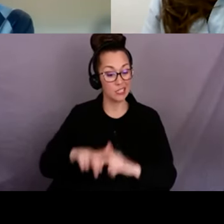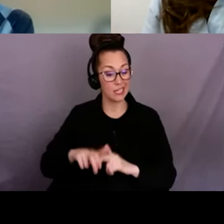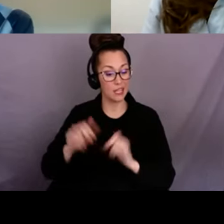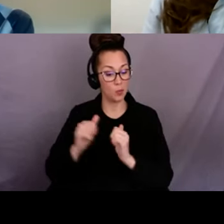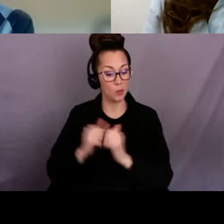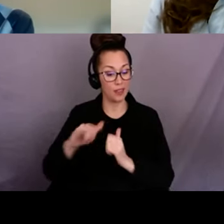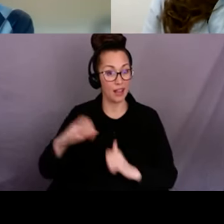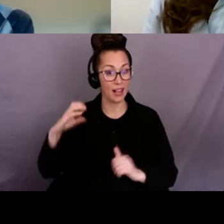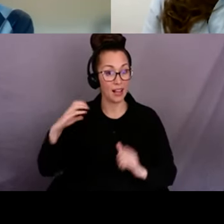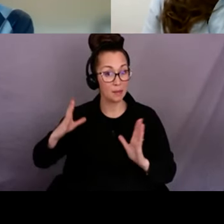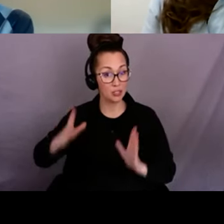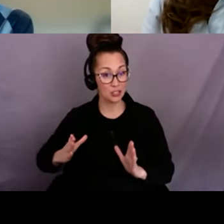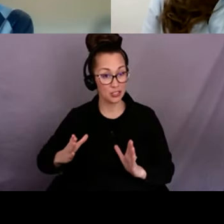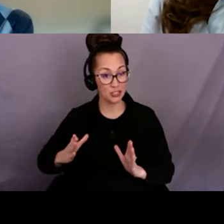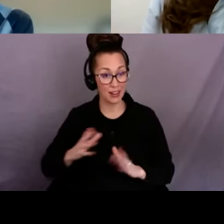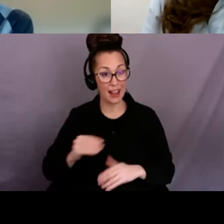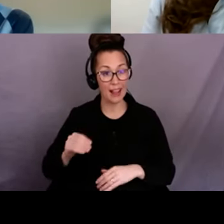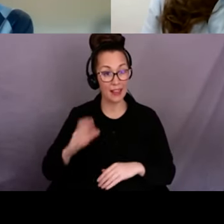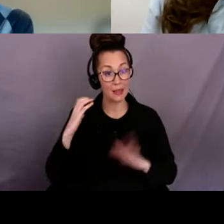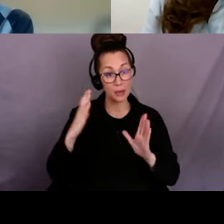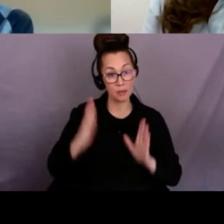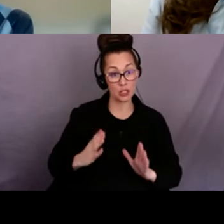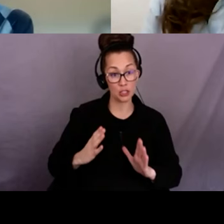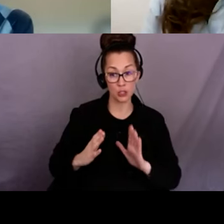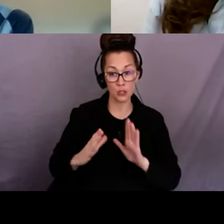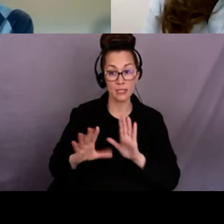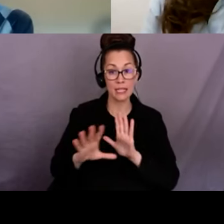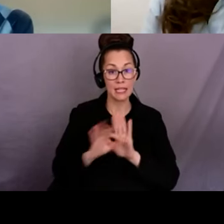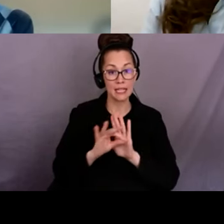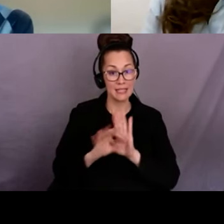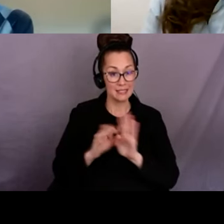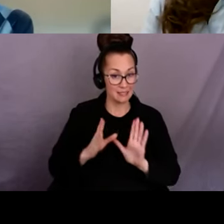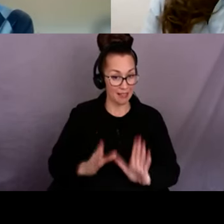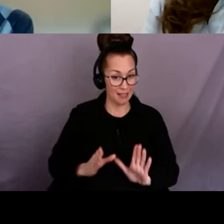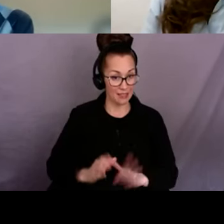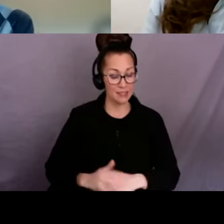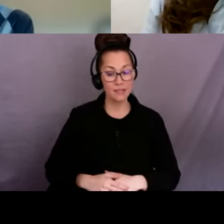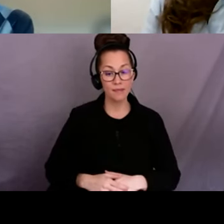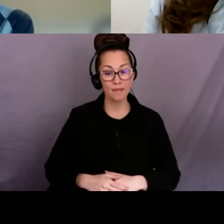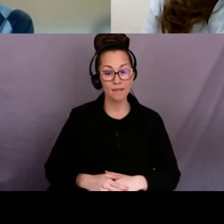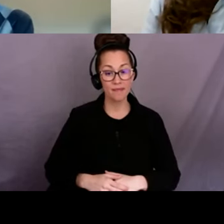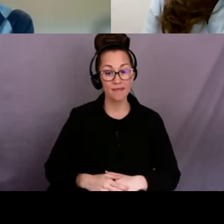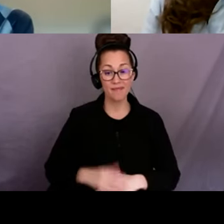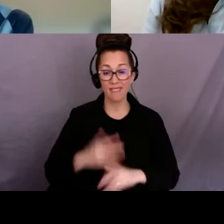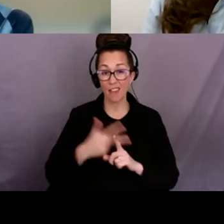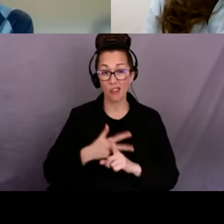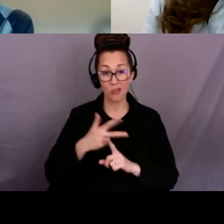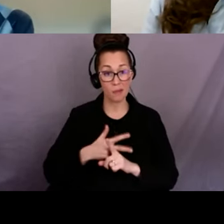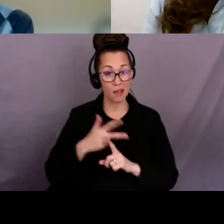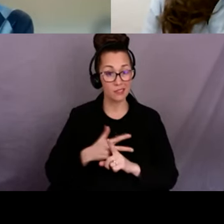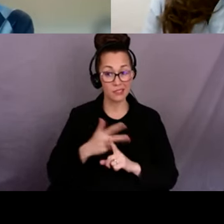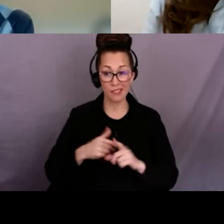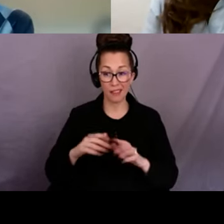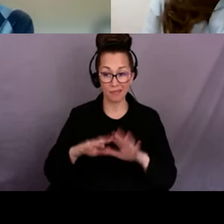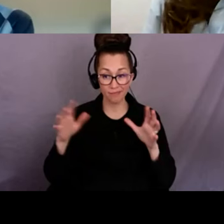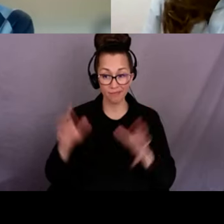and with the commissioner's delegated representatives on a quarterly basis every year to talk about systemic issues,